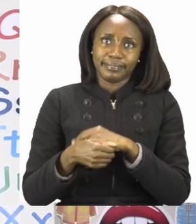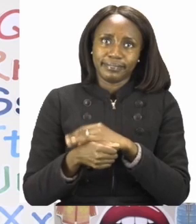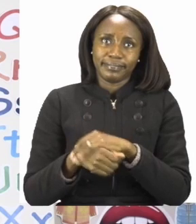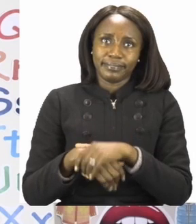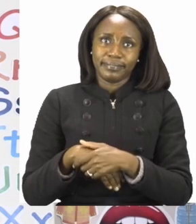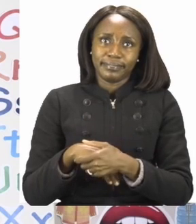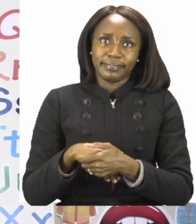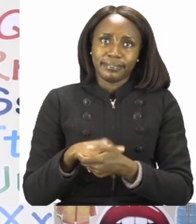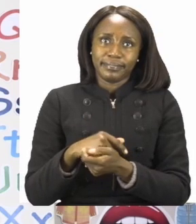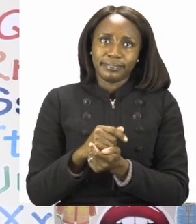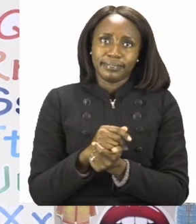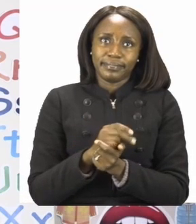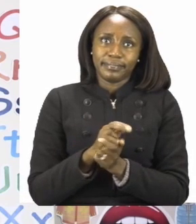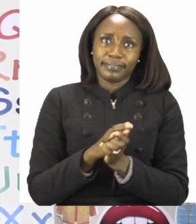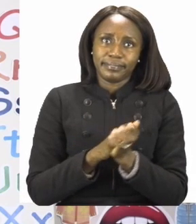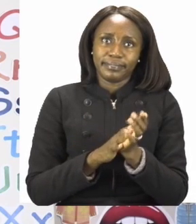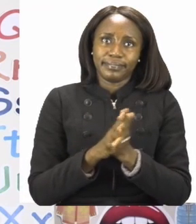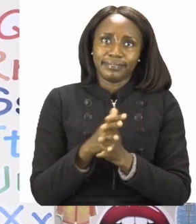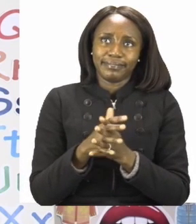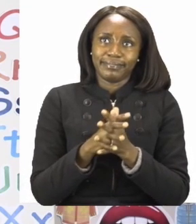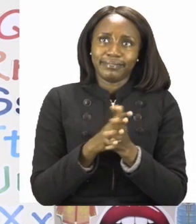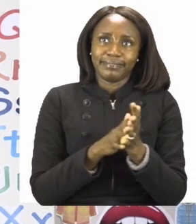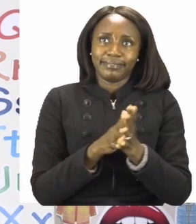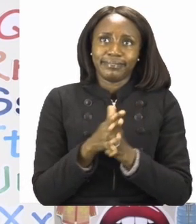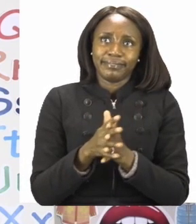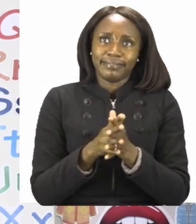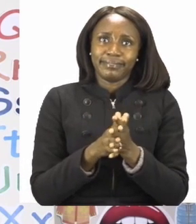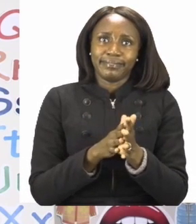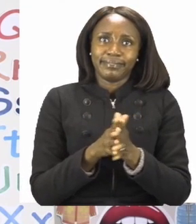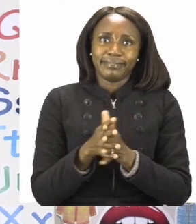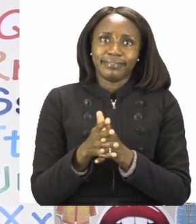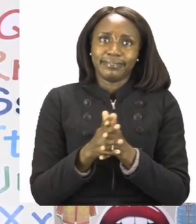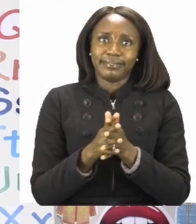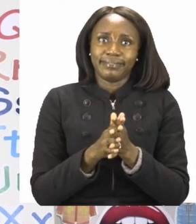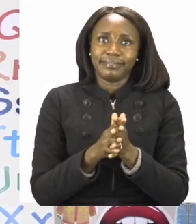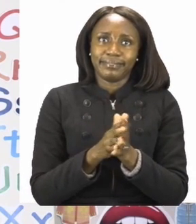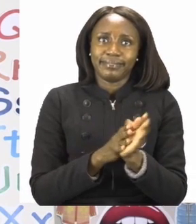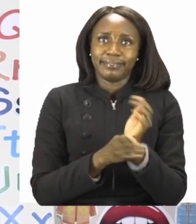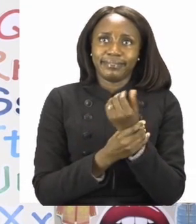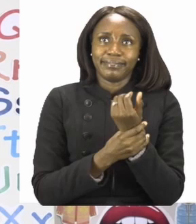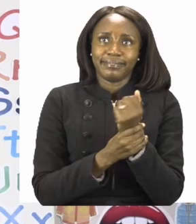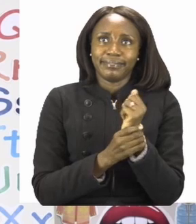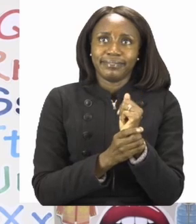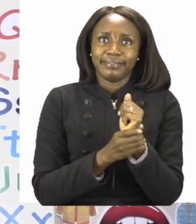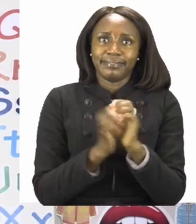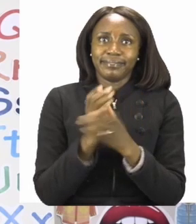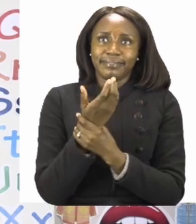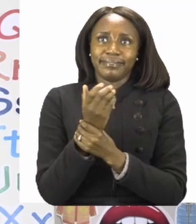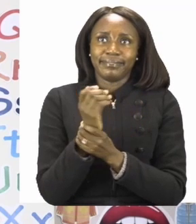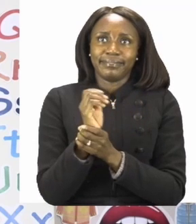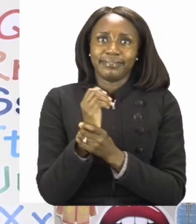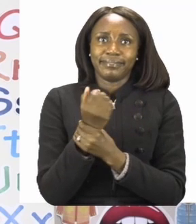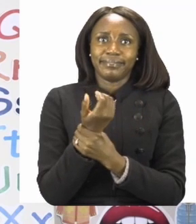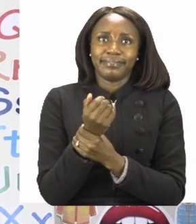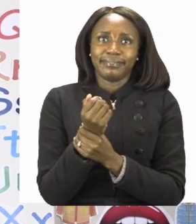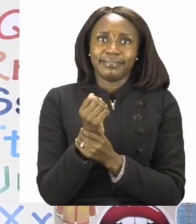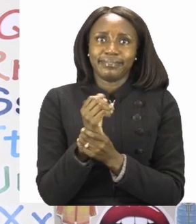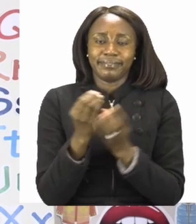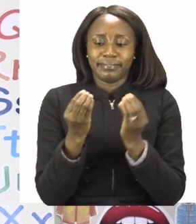around, in between, on the wrists, and